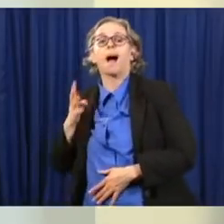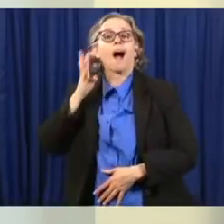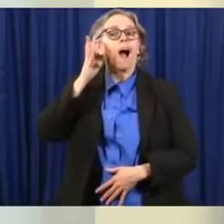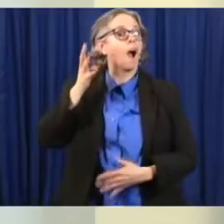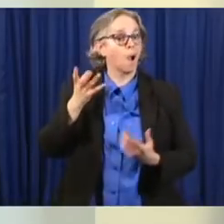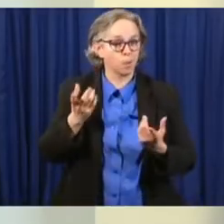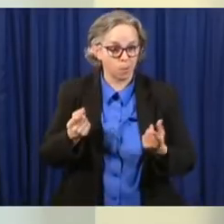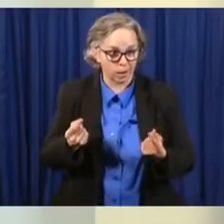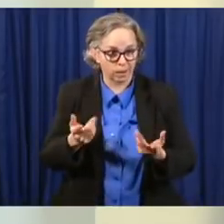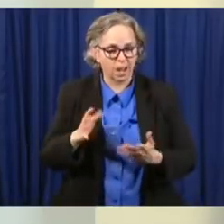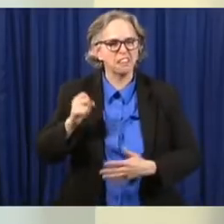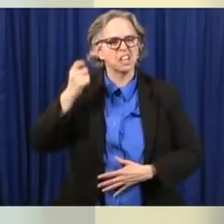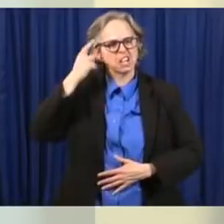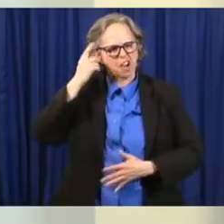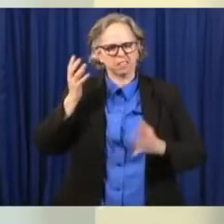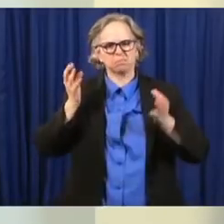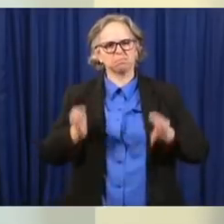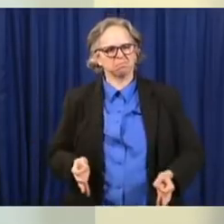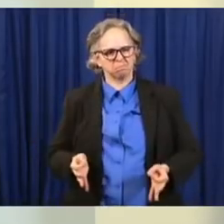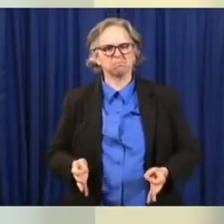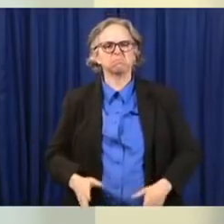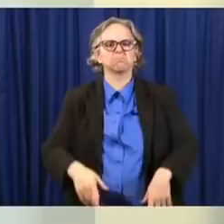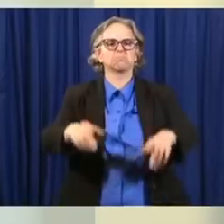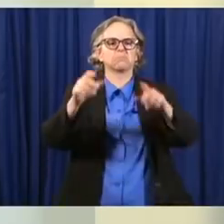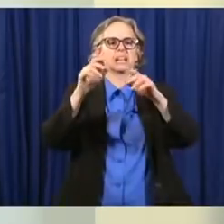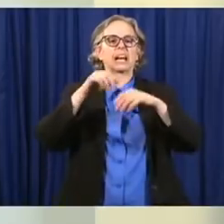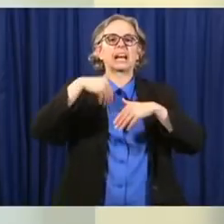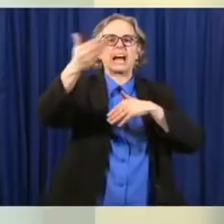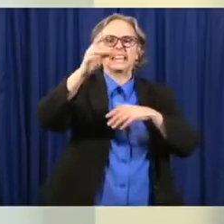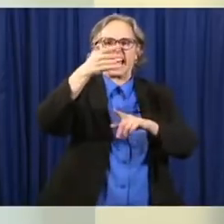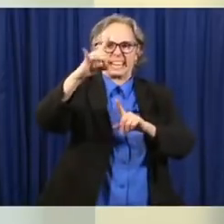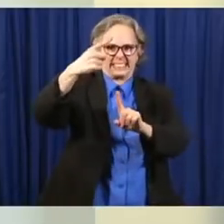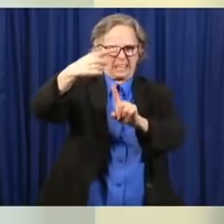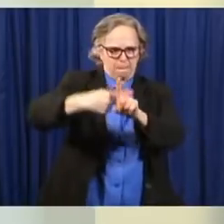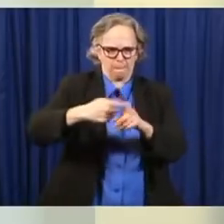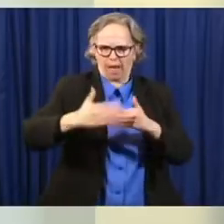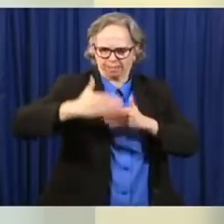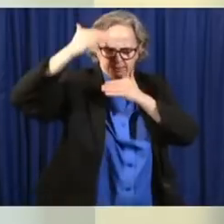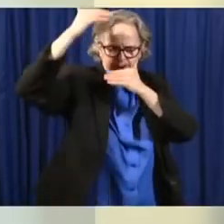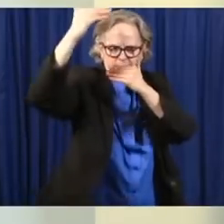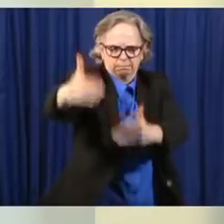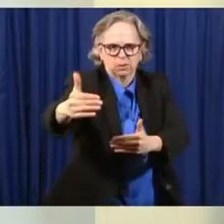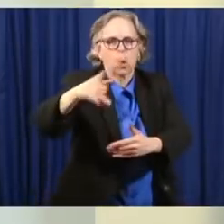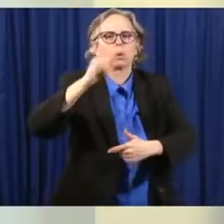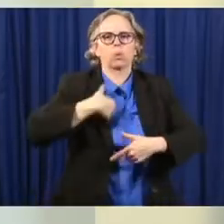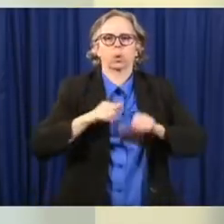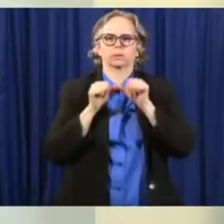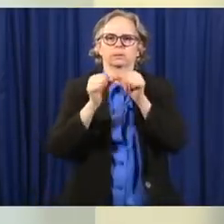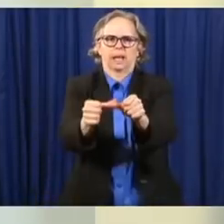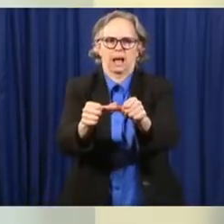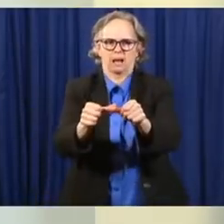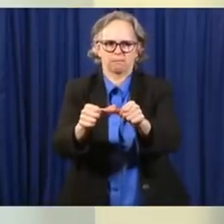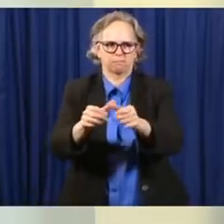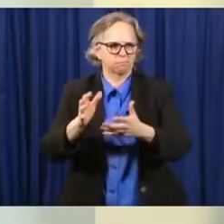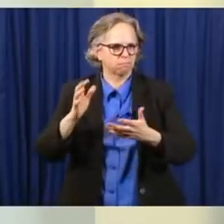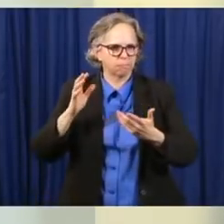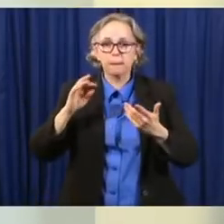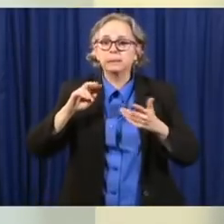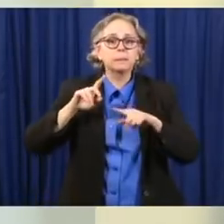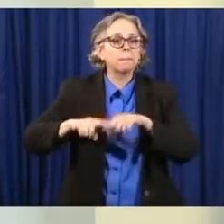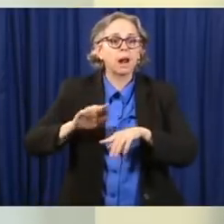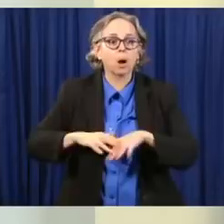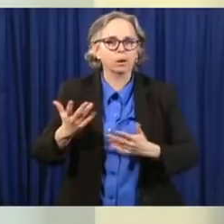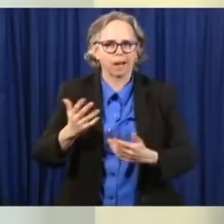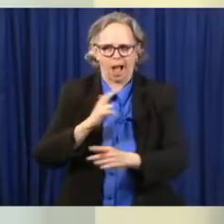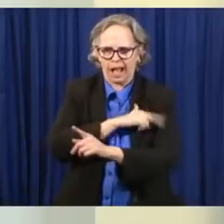next 18 months in this way. But hospitals are really the anchors because, this is about for when people get